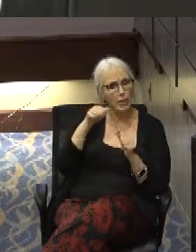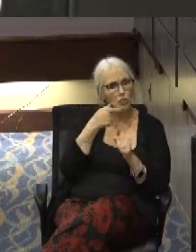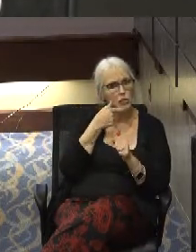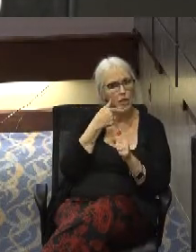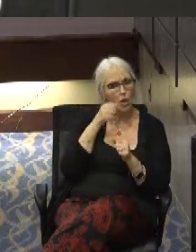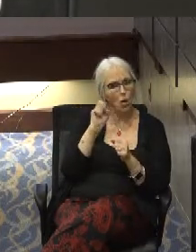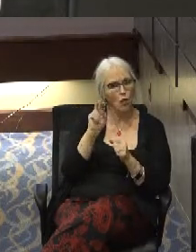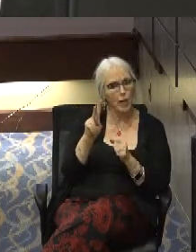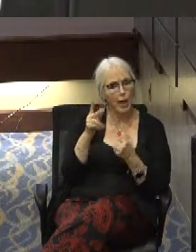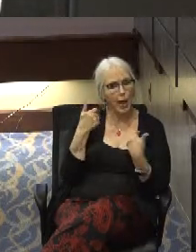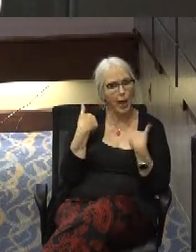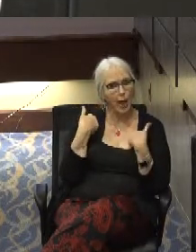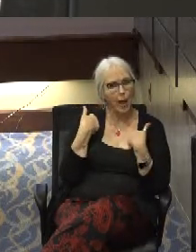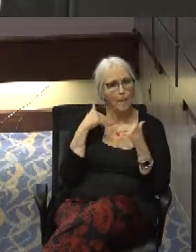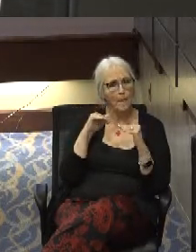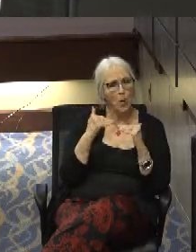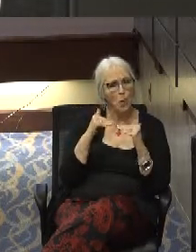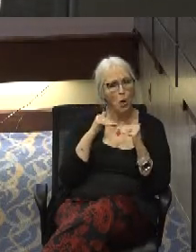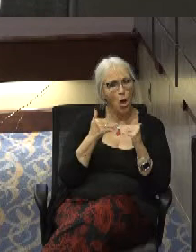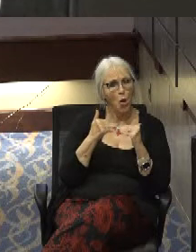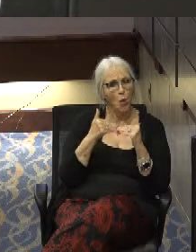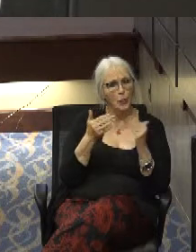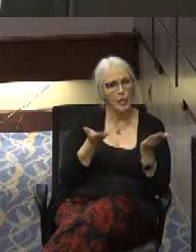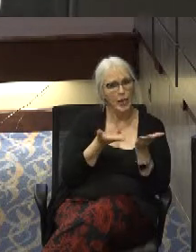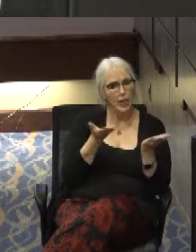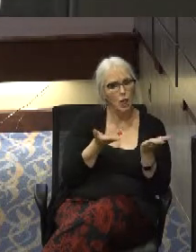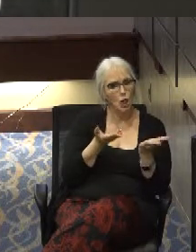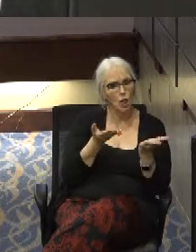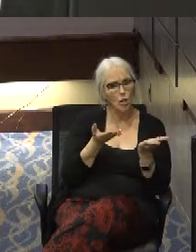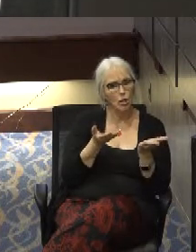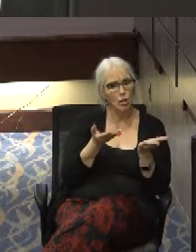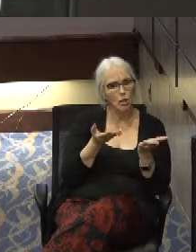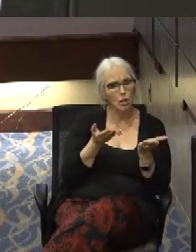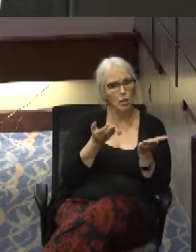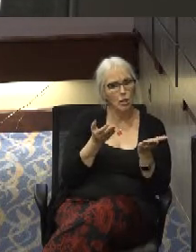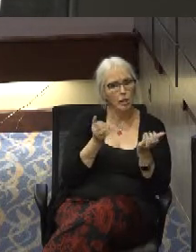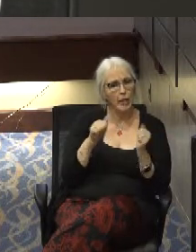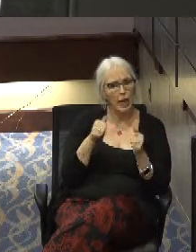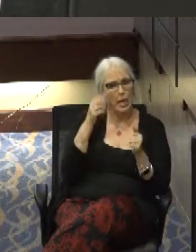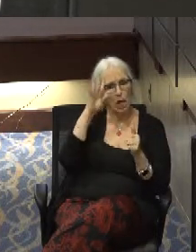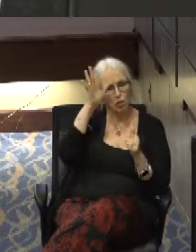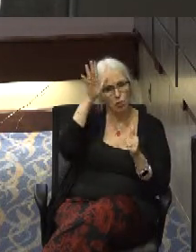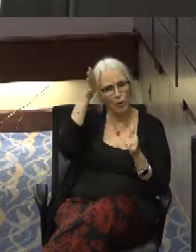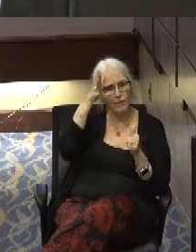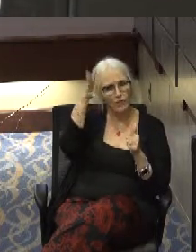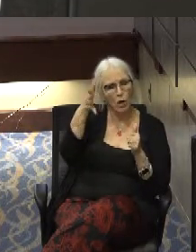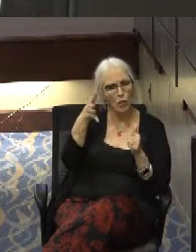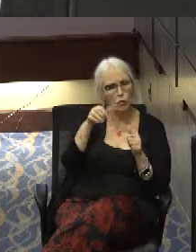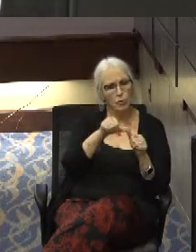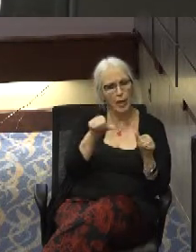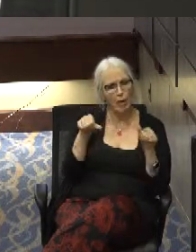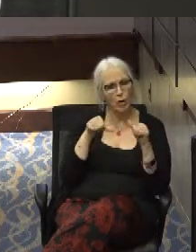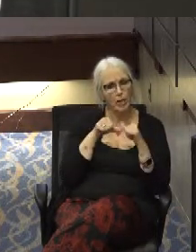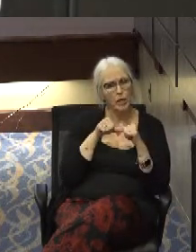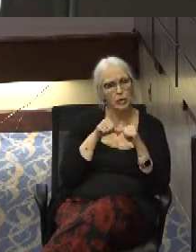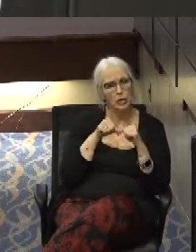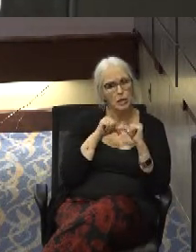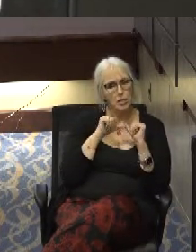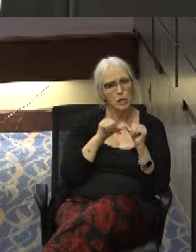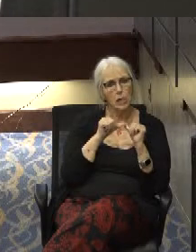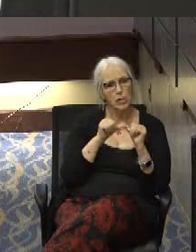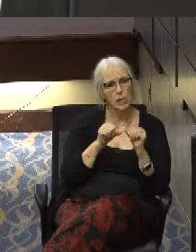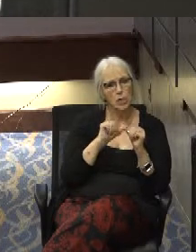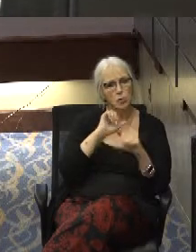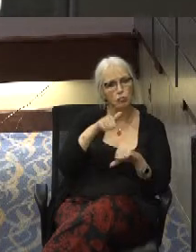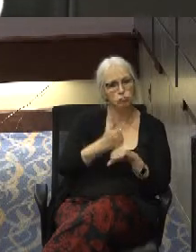got a mobile home here, can I grandfather that area and continue to put mobile